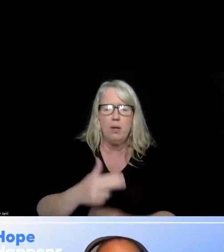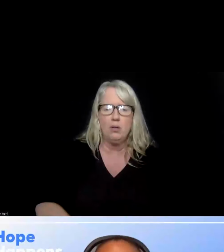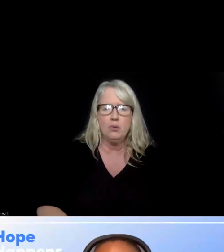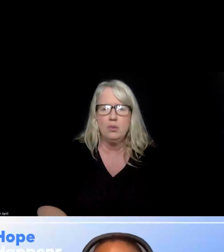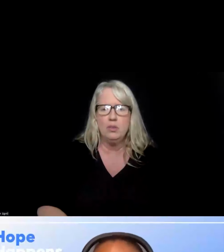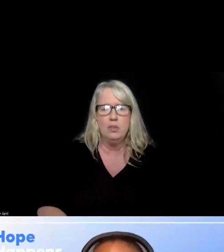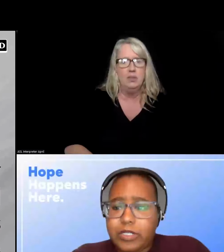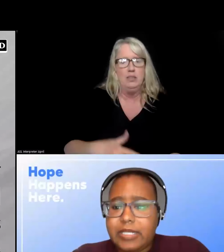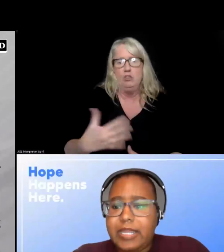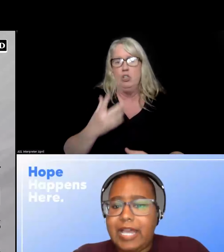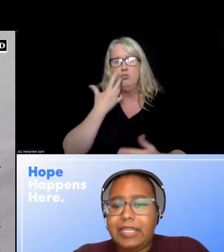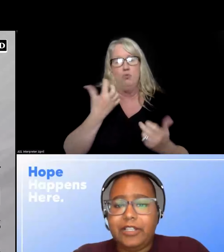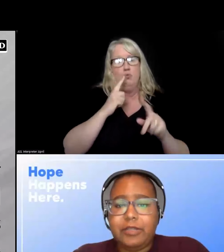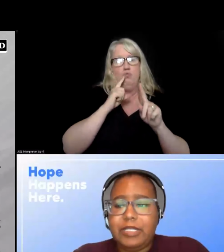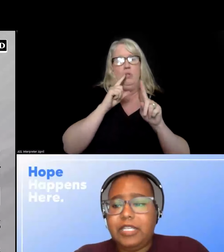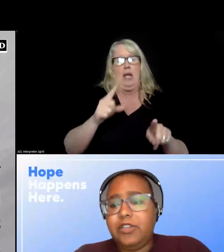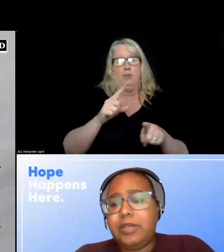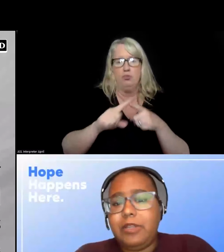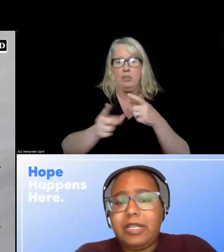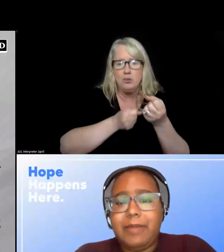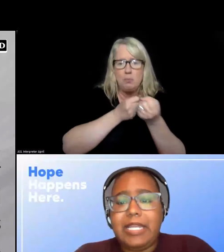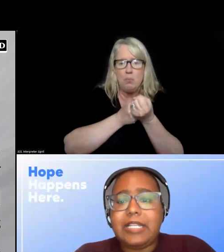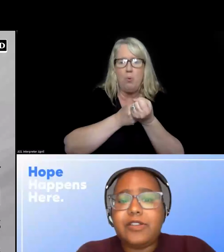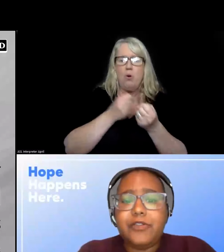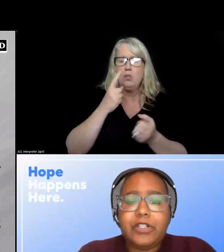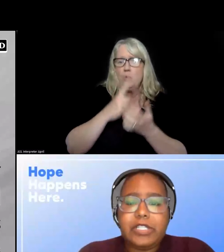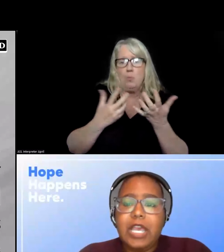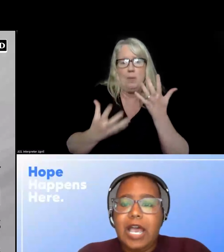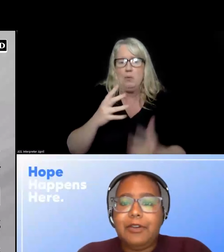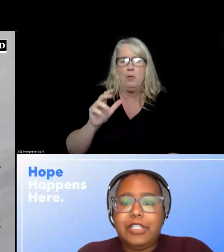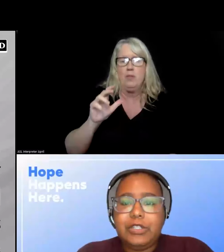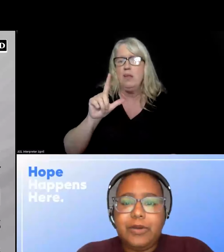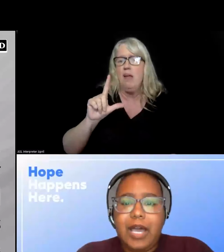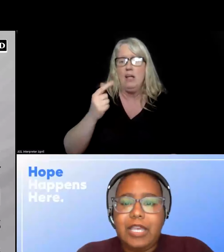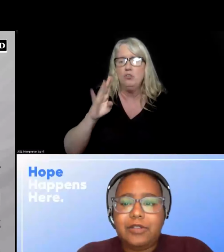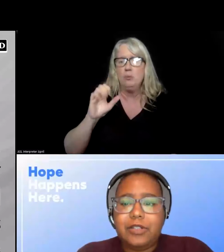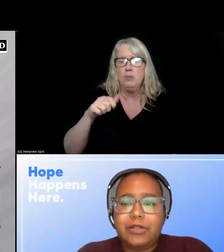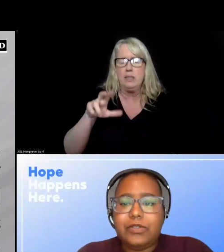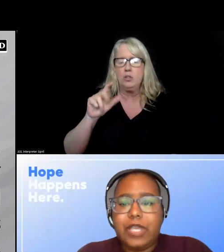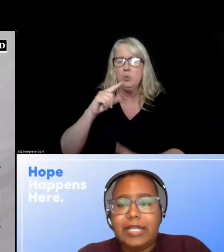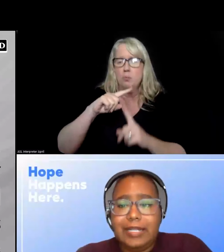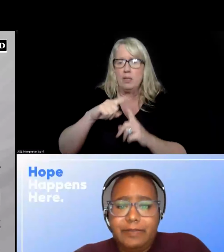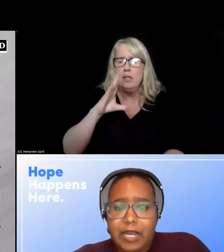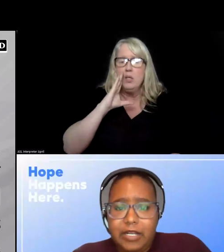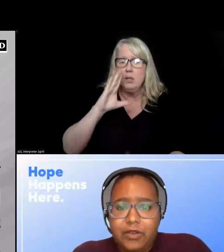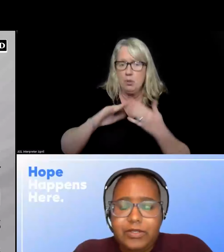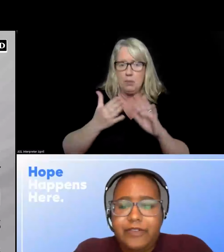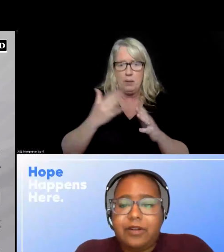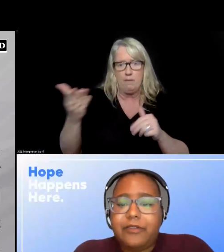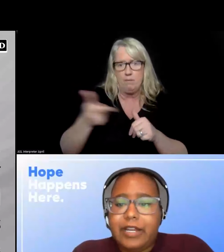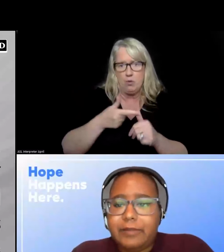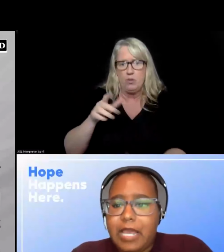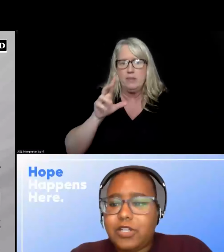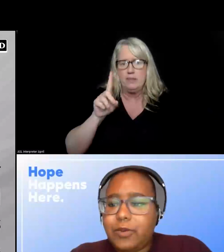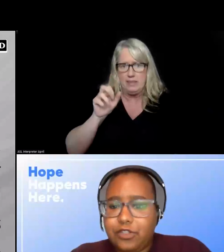just reactions and supports that the LGBTQ community may need. So first, I'm going to introduce Dennis Barrett, who is the